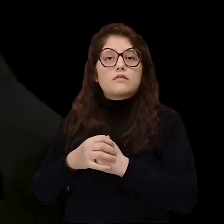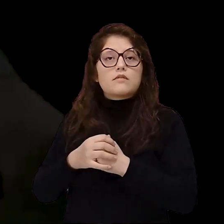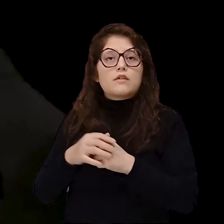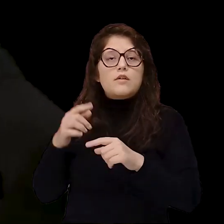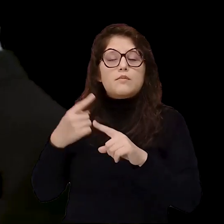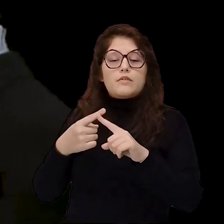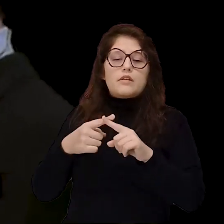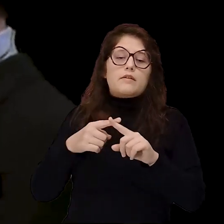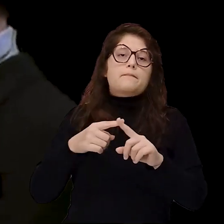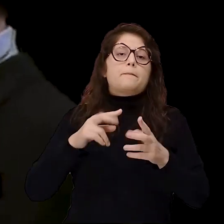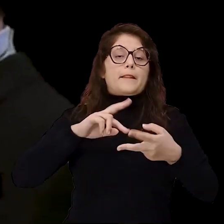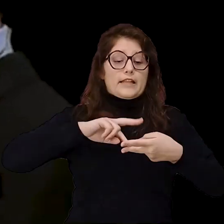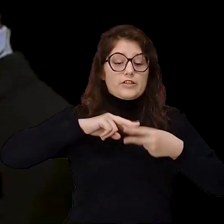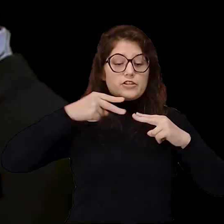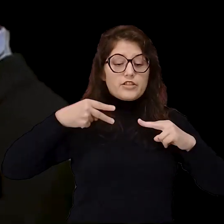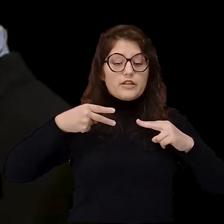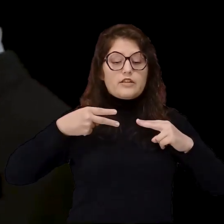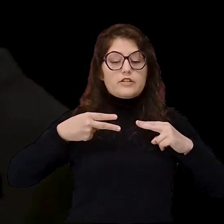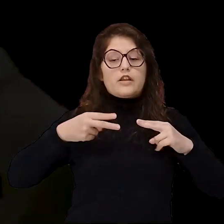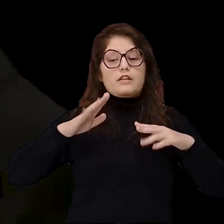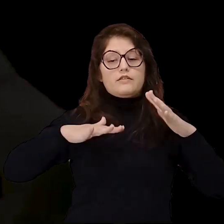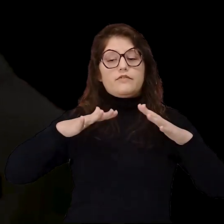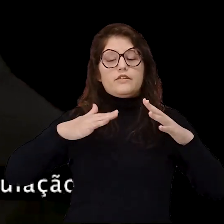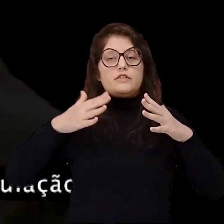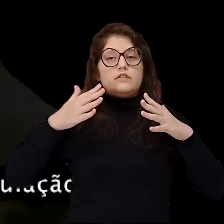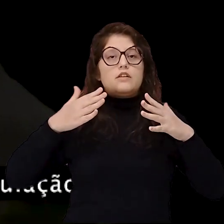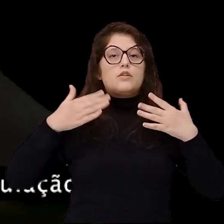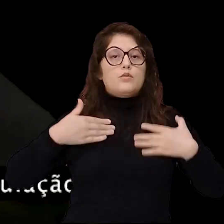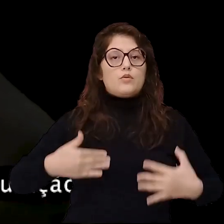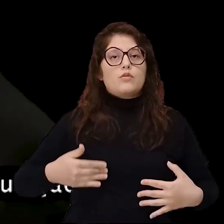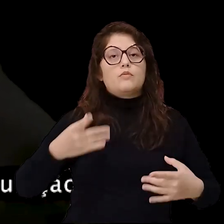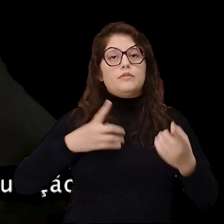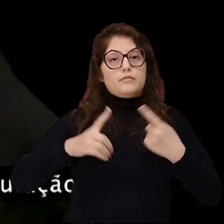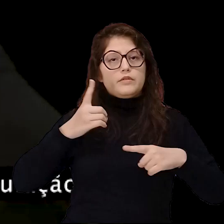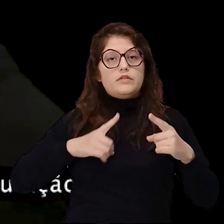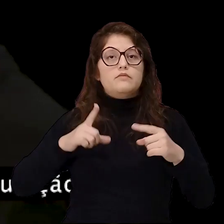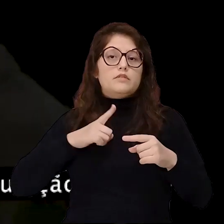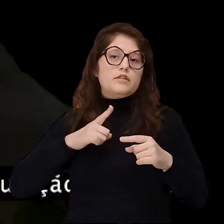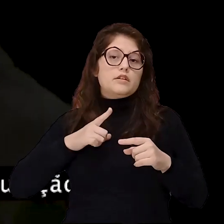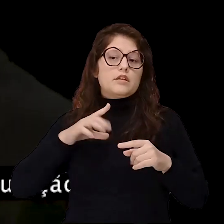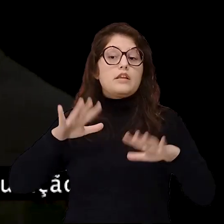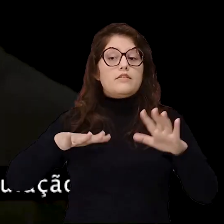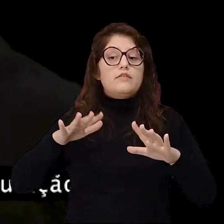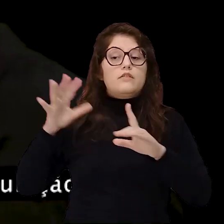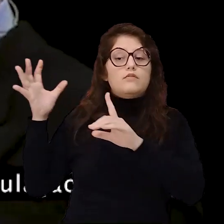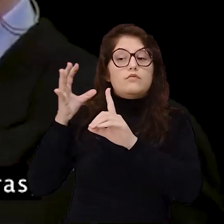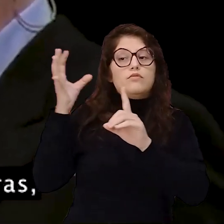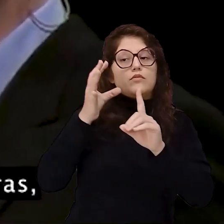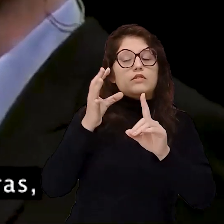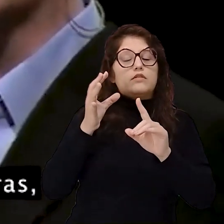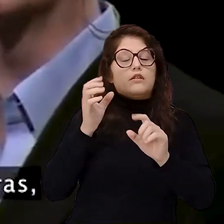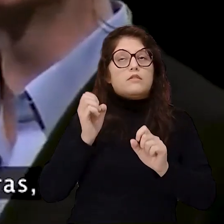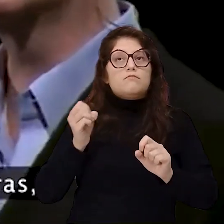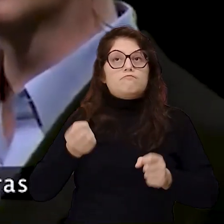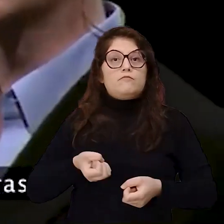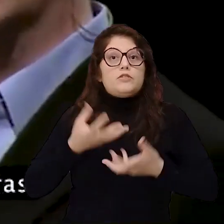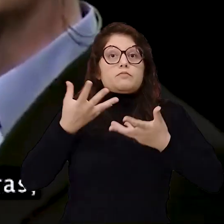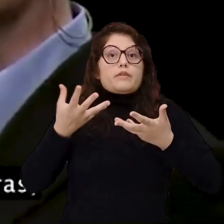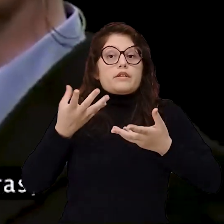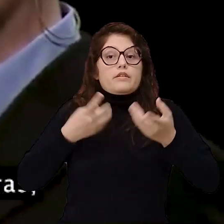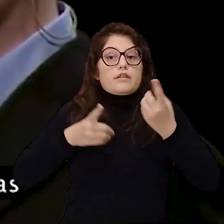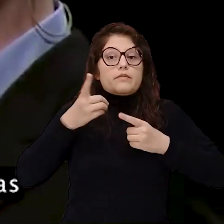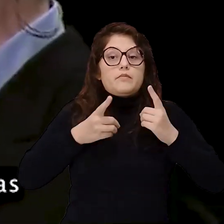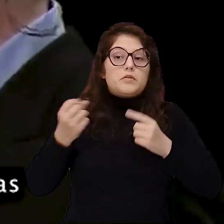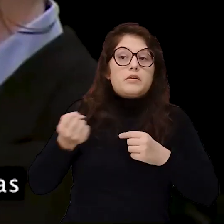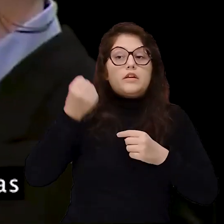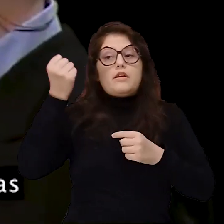depression. Depression is the result of a genetic vulnerability, which is presumably evenly distributed in the population, and triggering